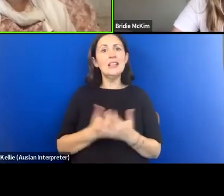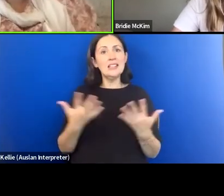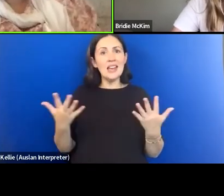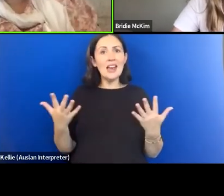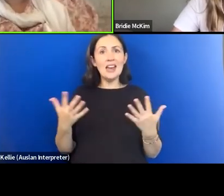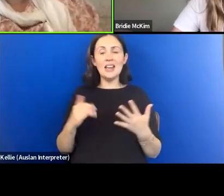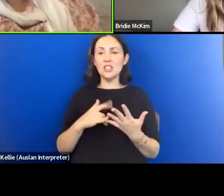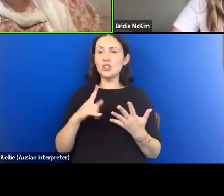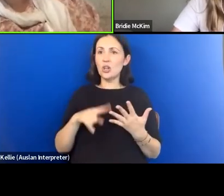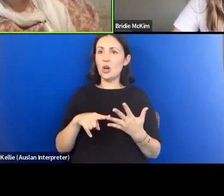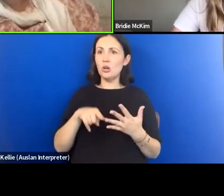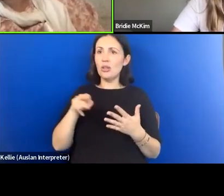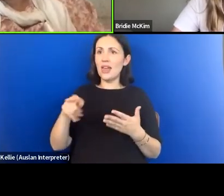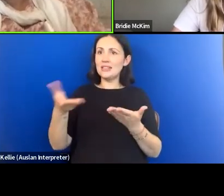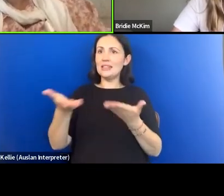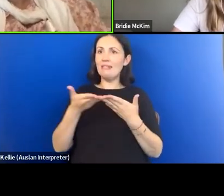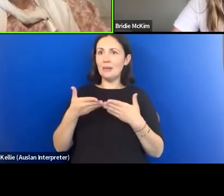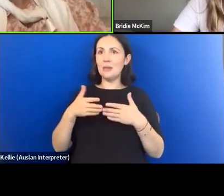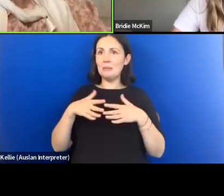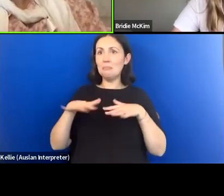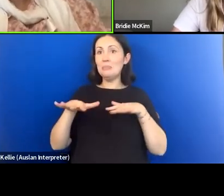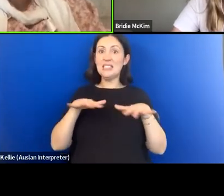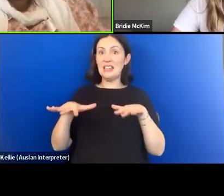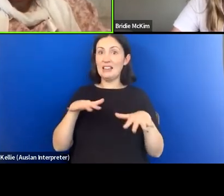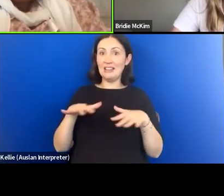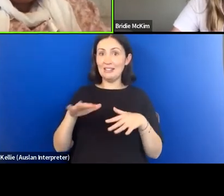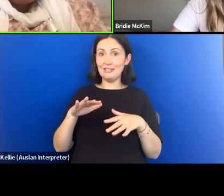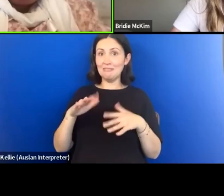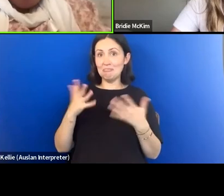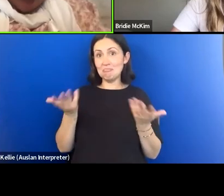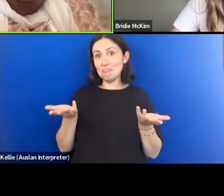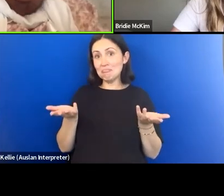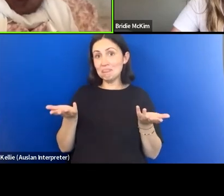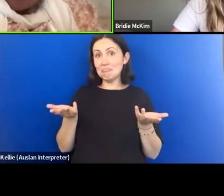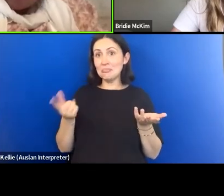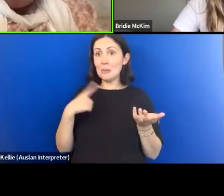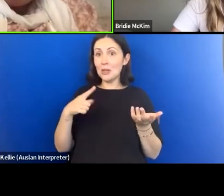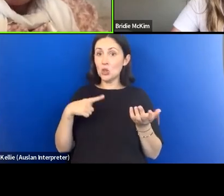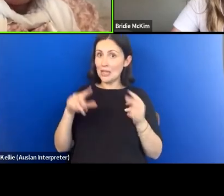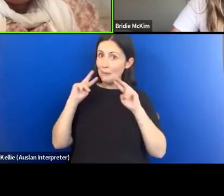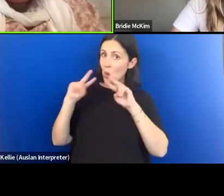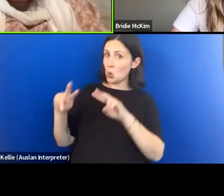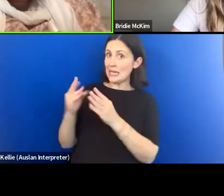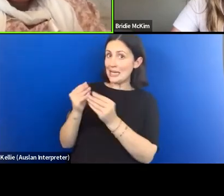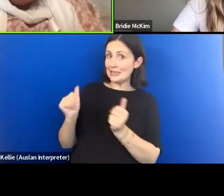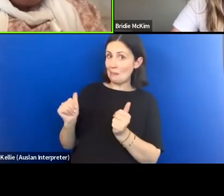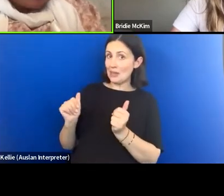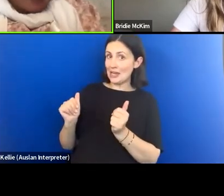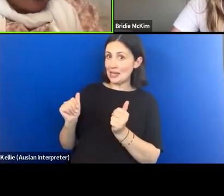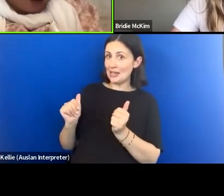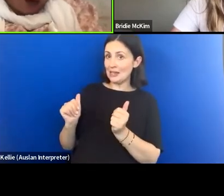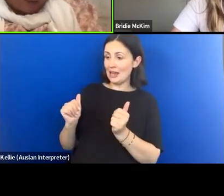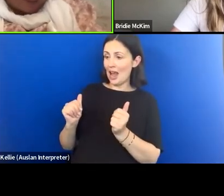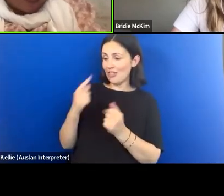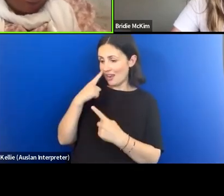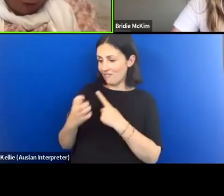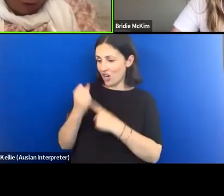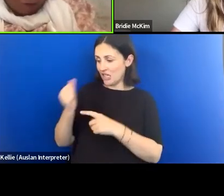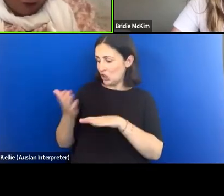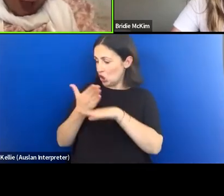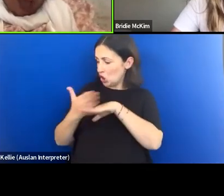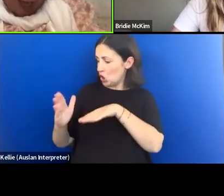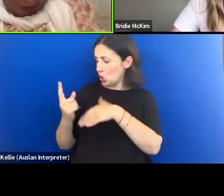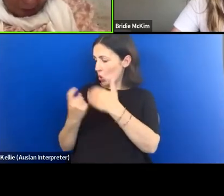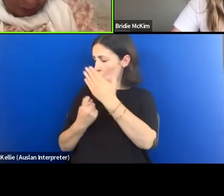been kind of cool as well in terms of looking at something that comes